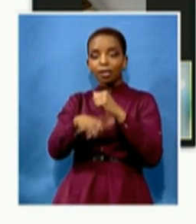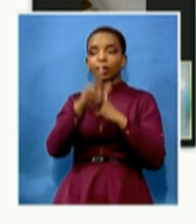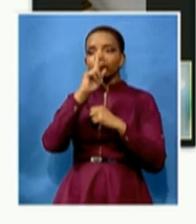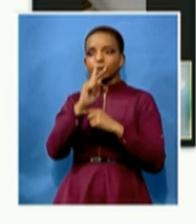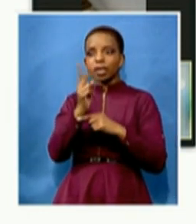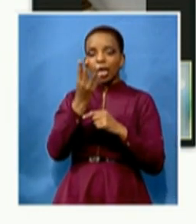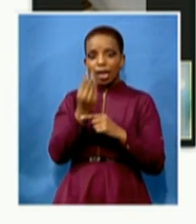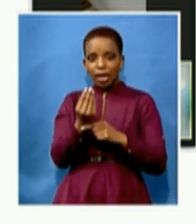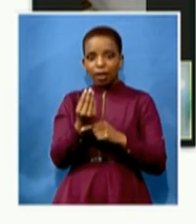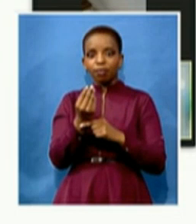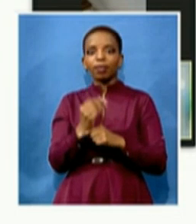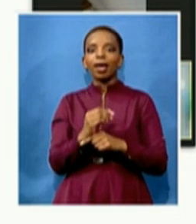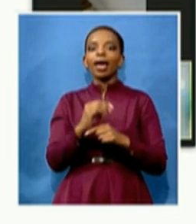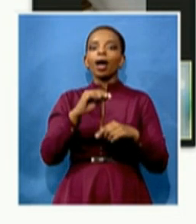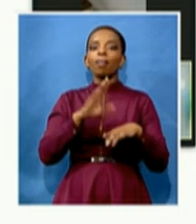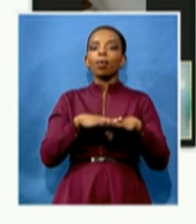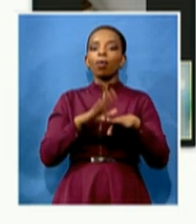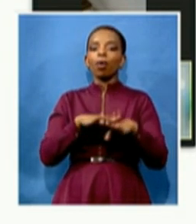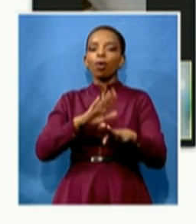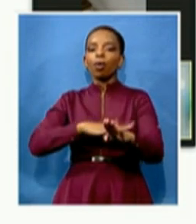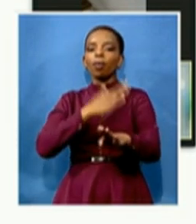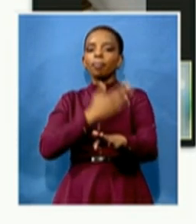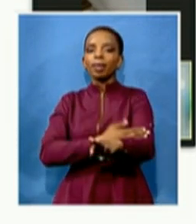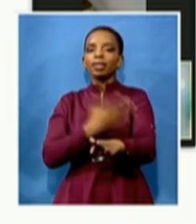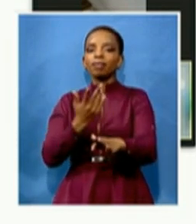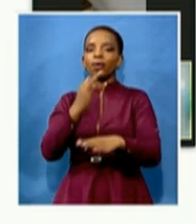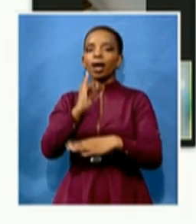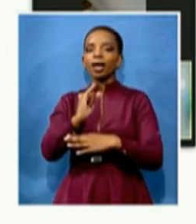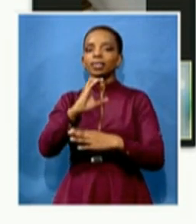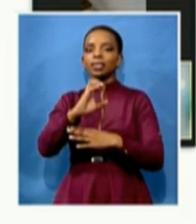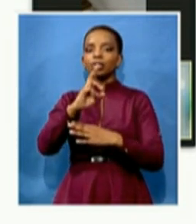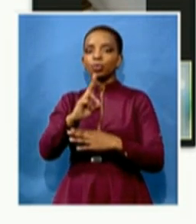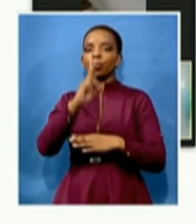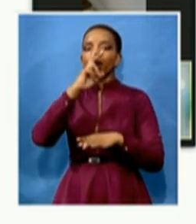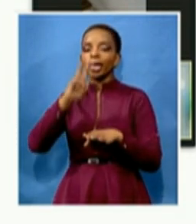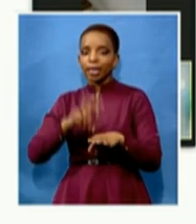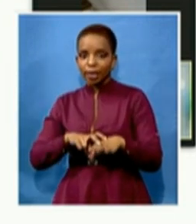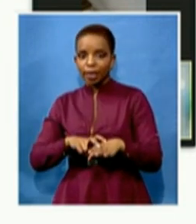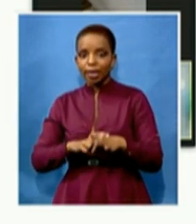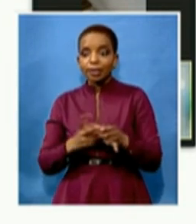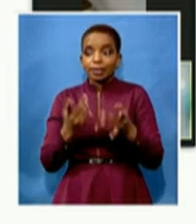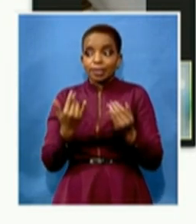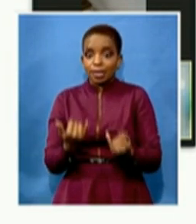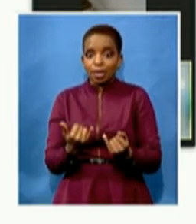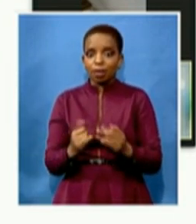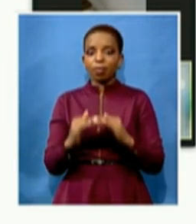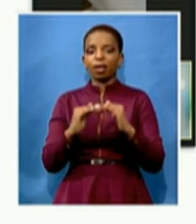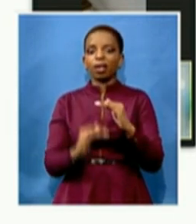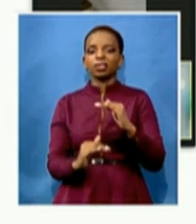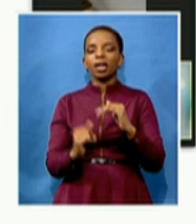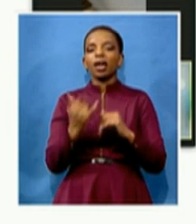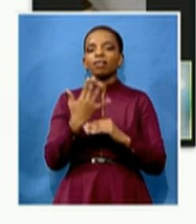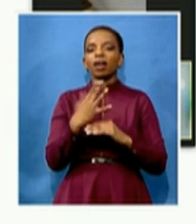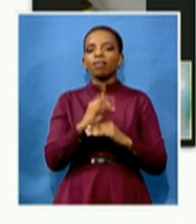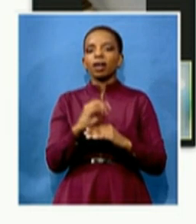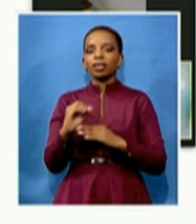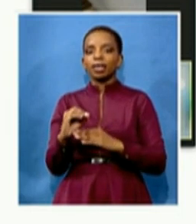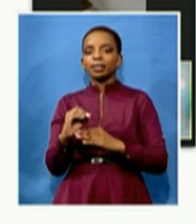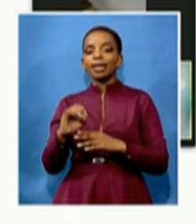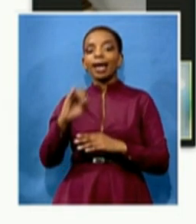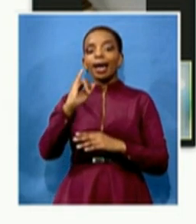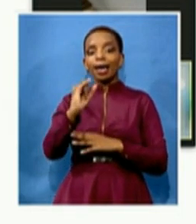on the projection at this point was just under 500, ICU at 744, the ventilators